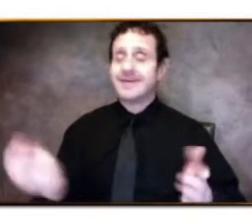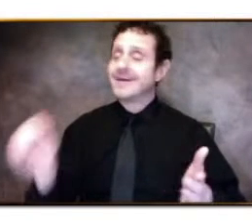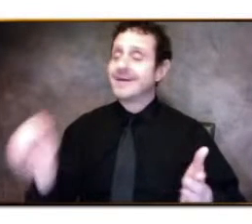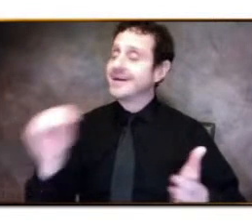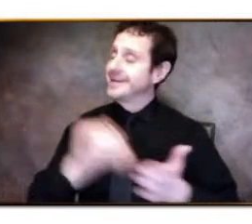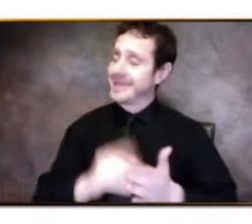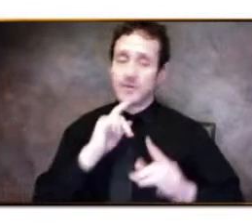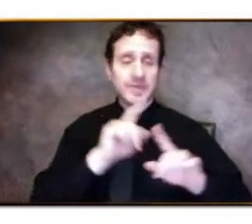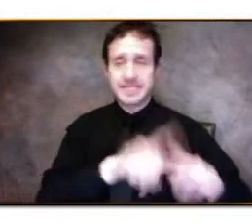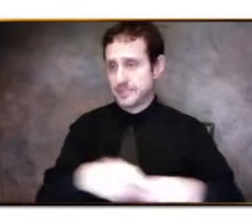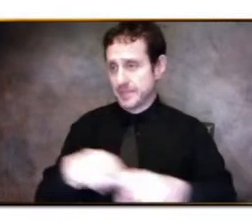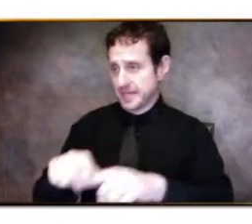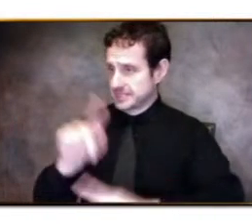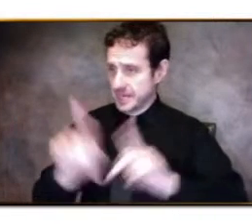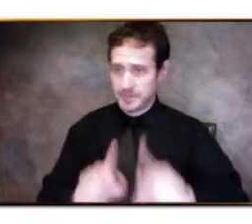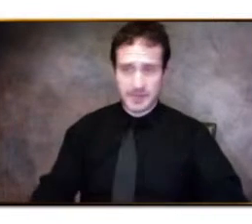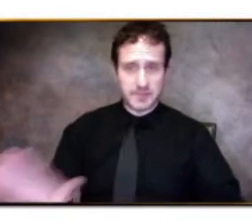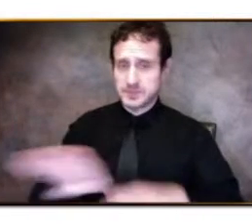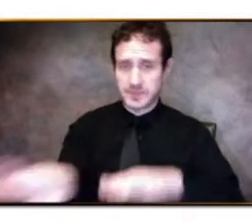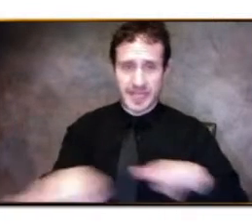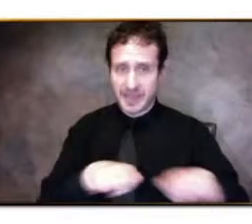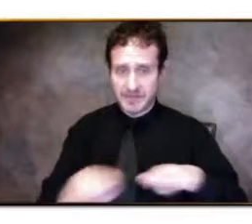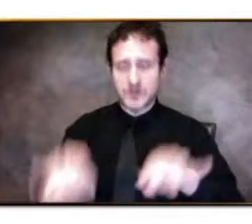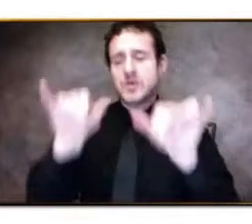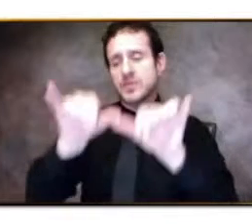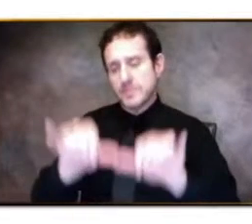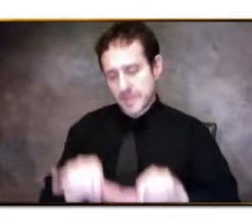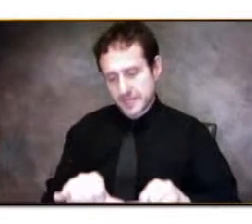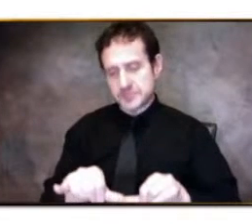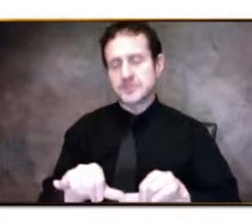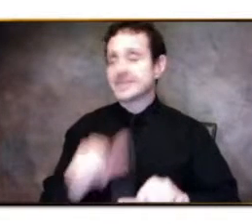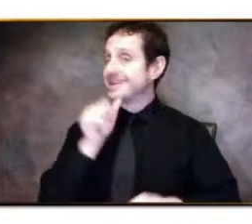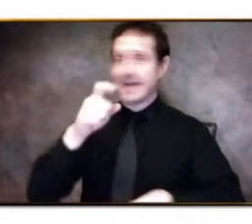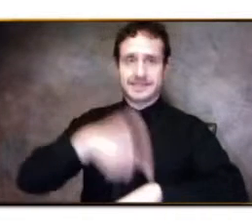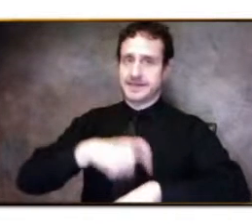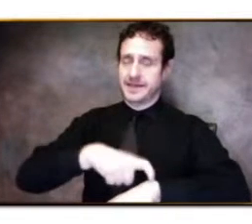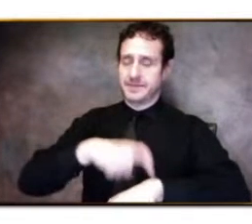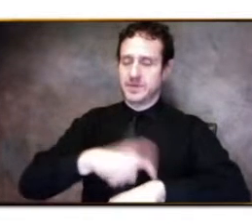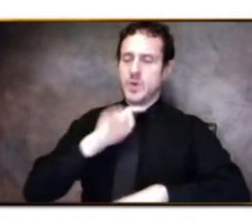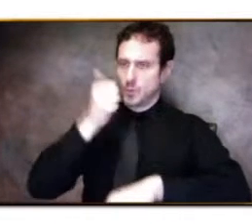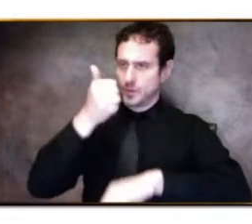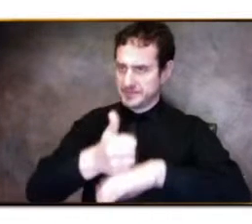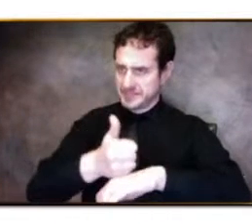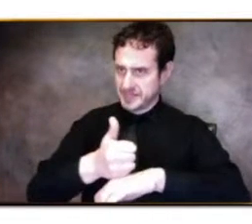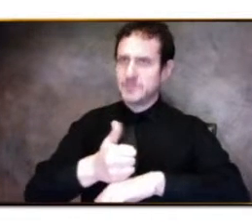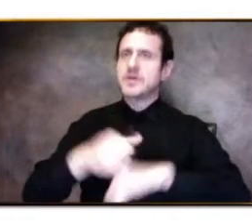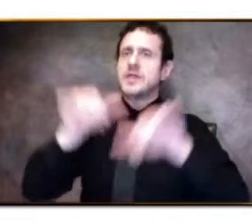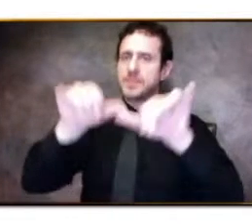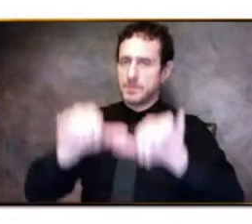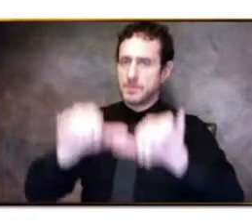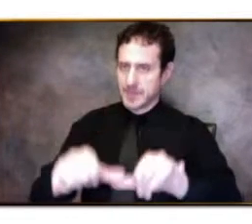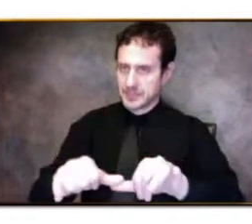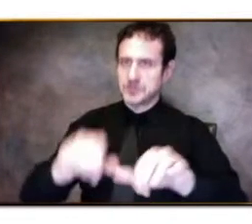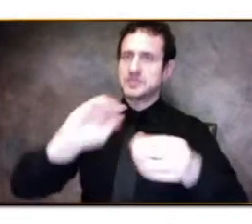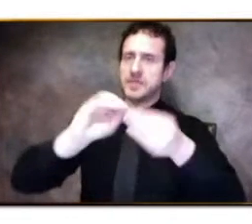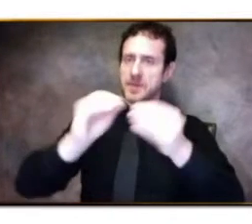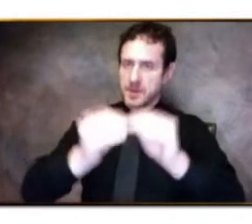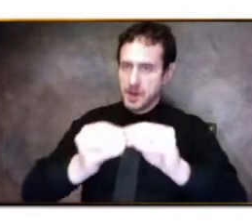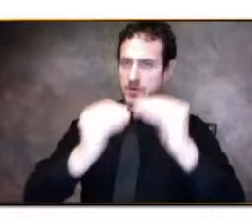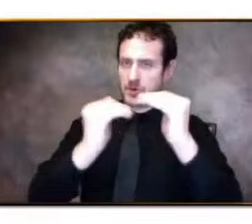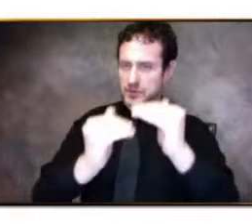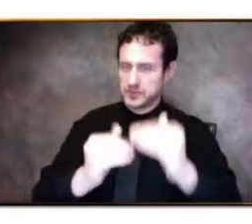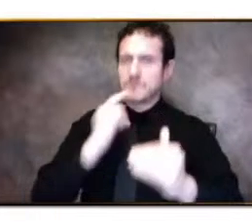dependent upon metrics, not a time frame. We've set out the metrics for reducing mitigations on a regional